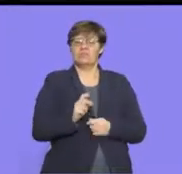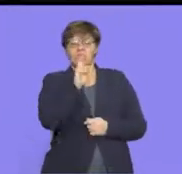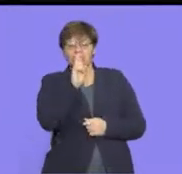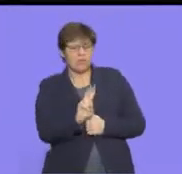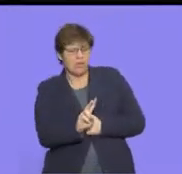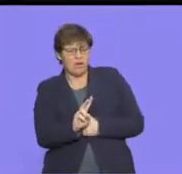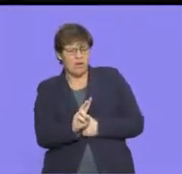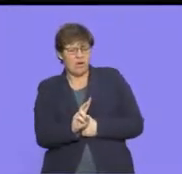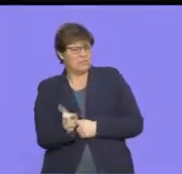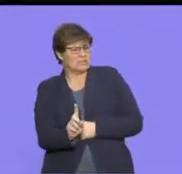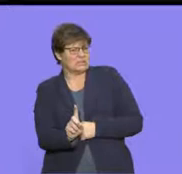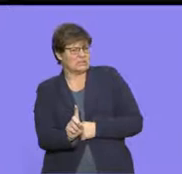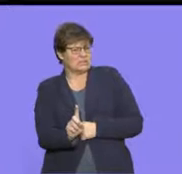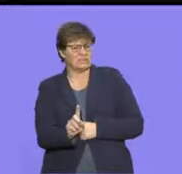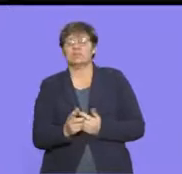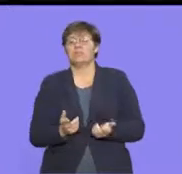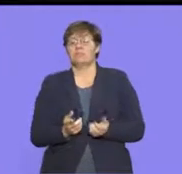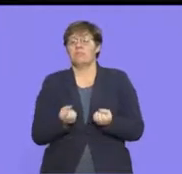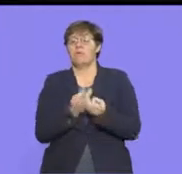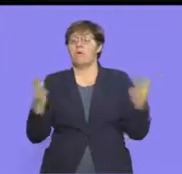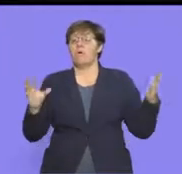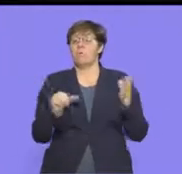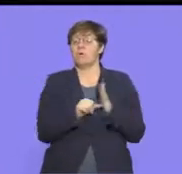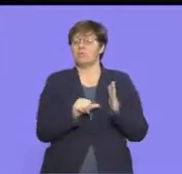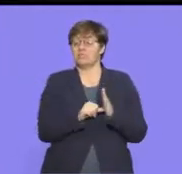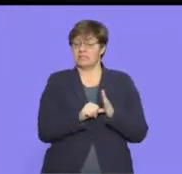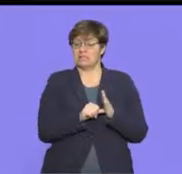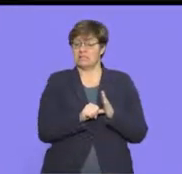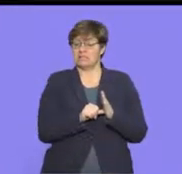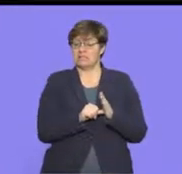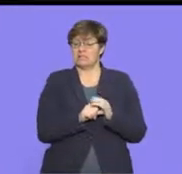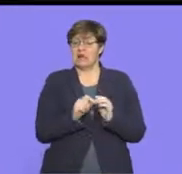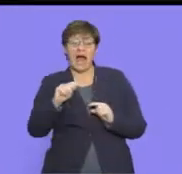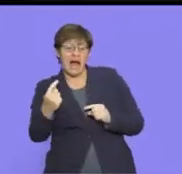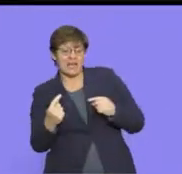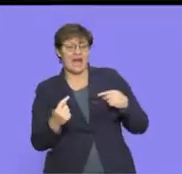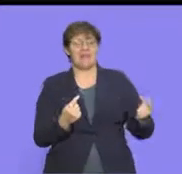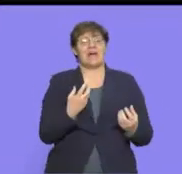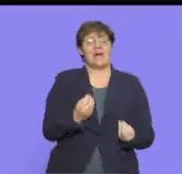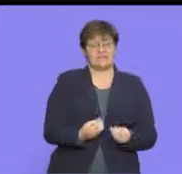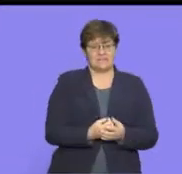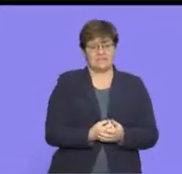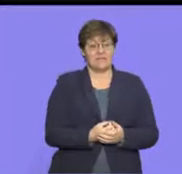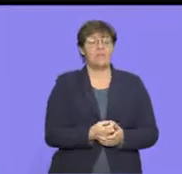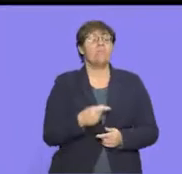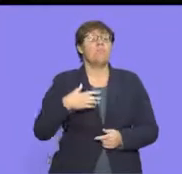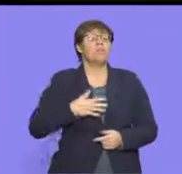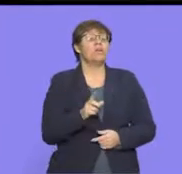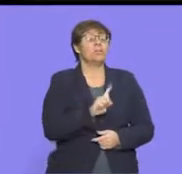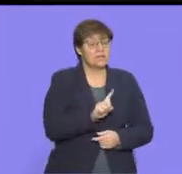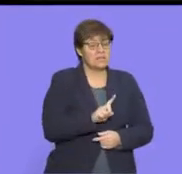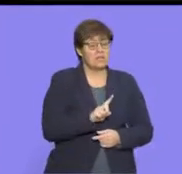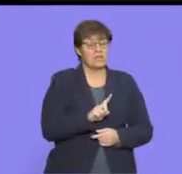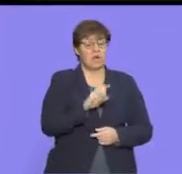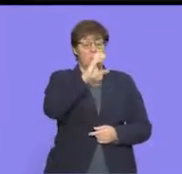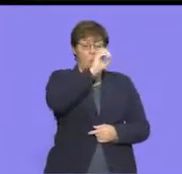I'm looking at my transport, what am I actually looking at? Most important thing, there's others as well, is I want to get oxygen